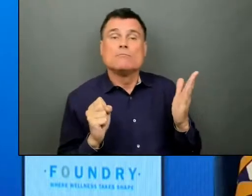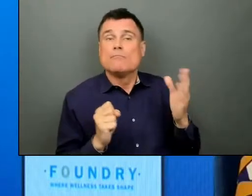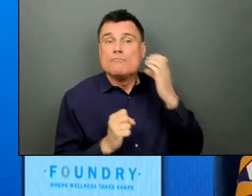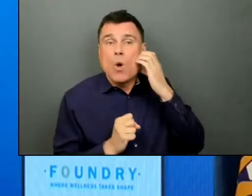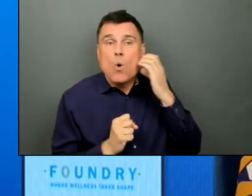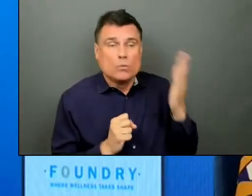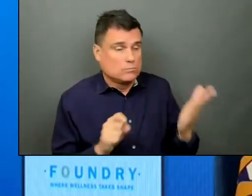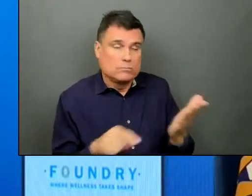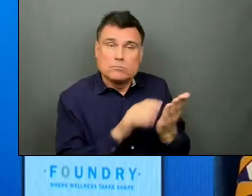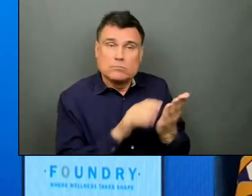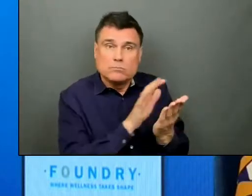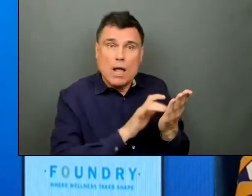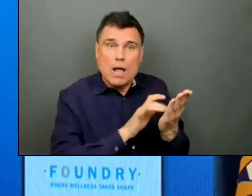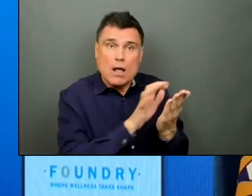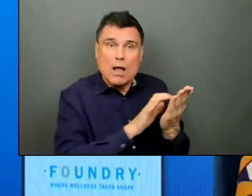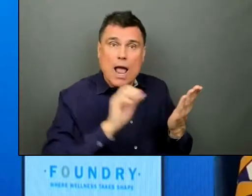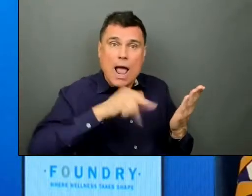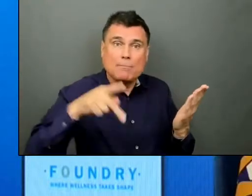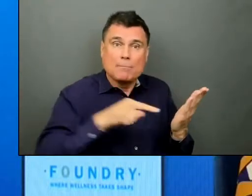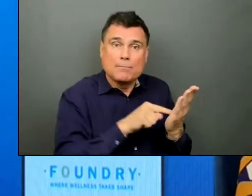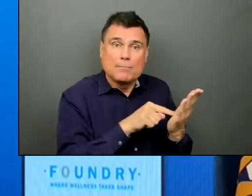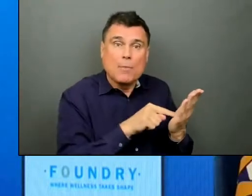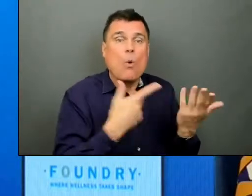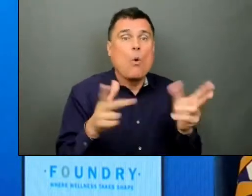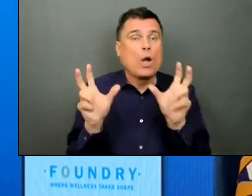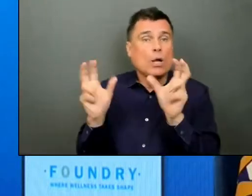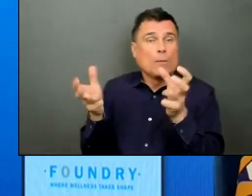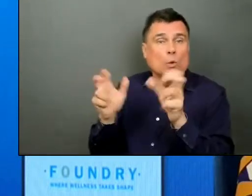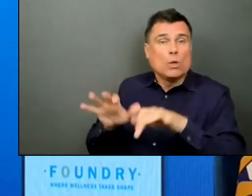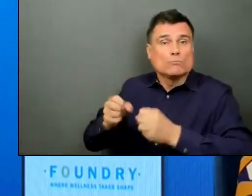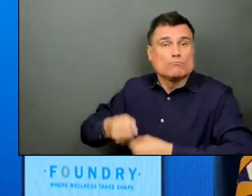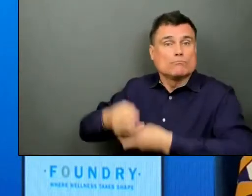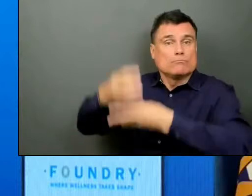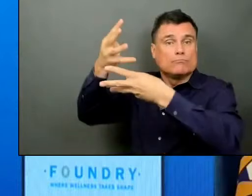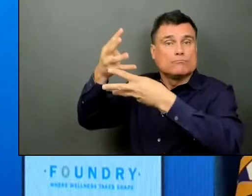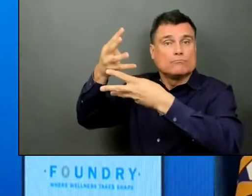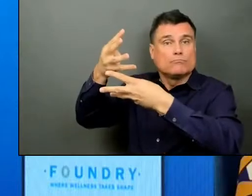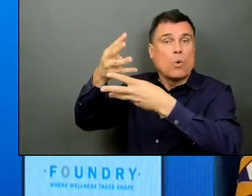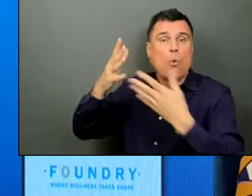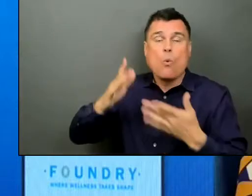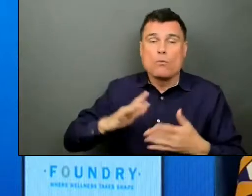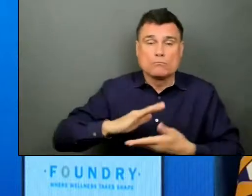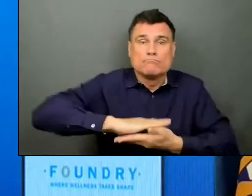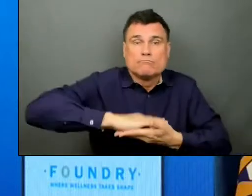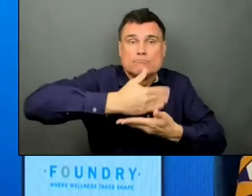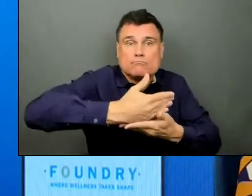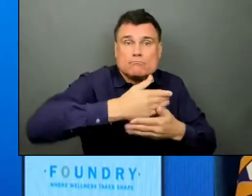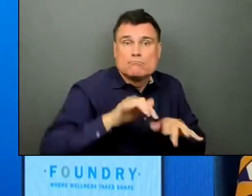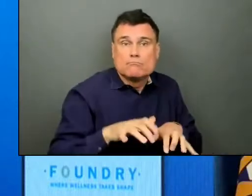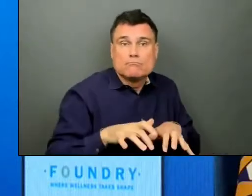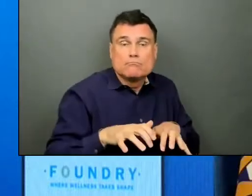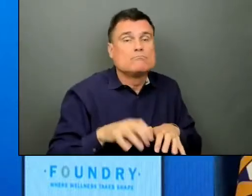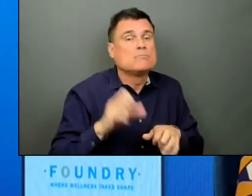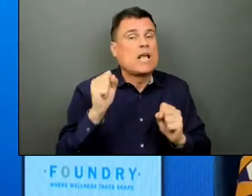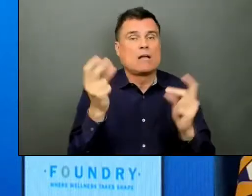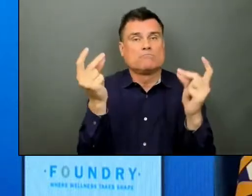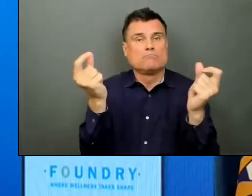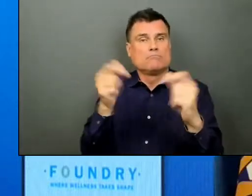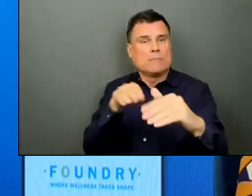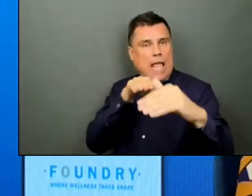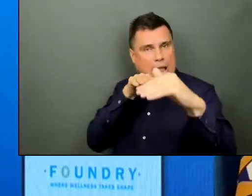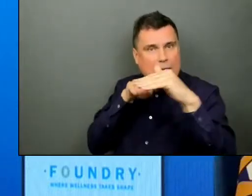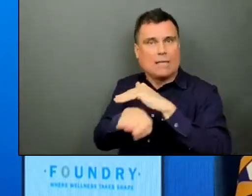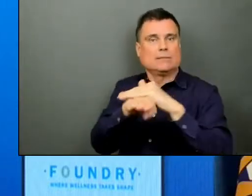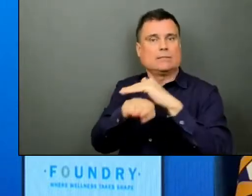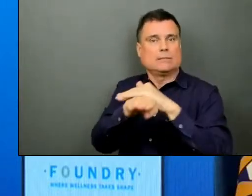and supportive and non-judgmental. This is a big win for families and youth who have had no access to